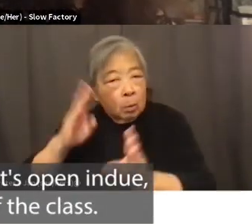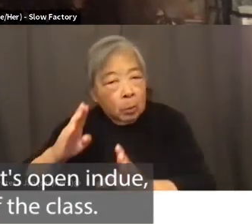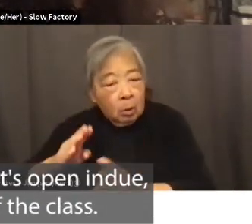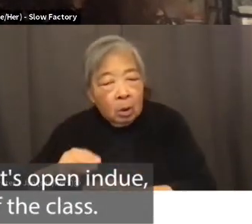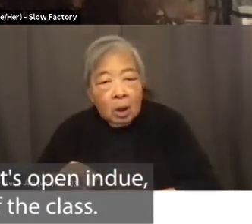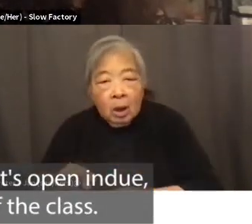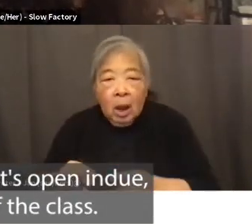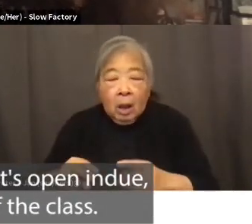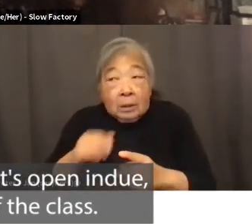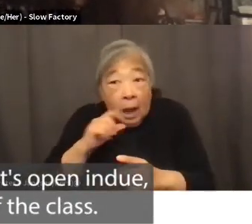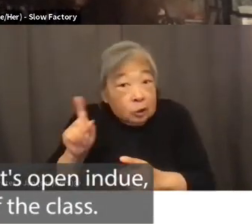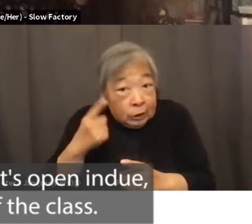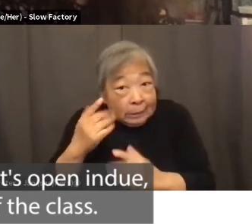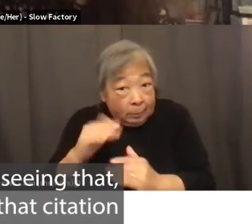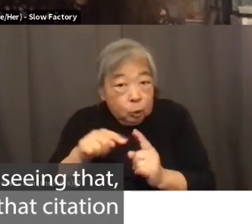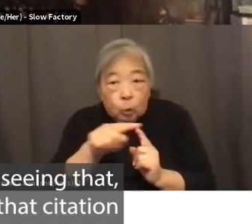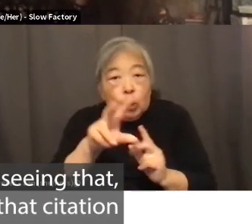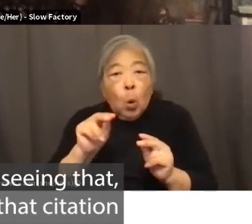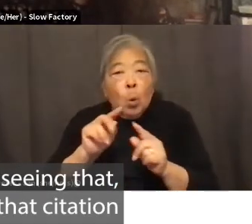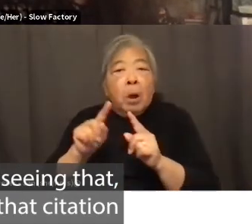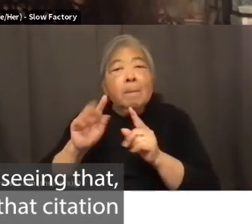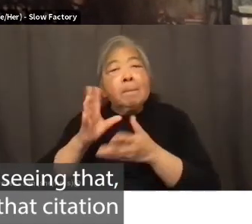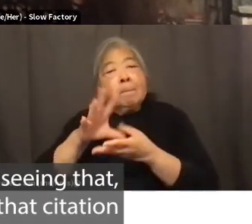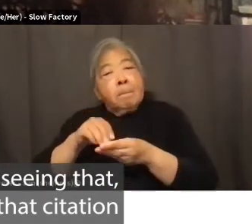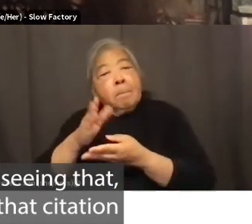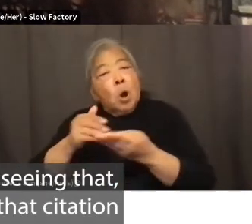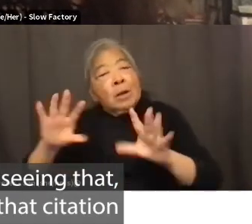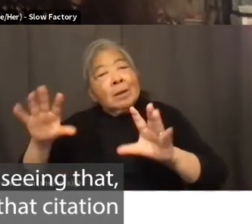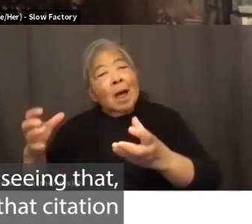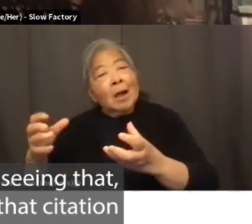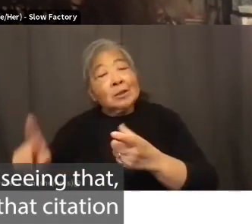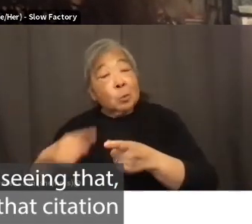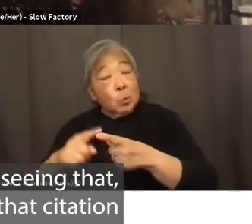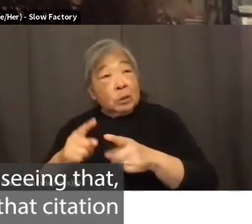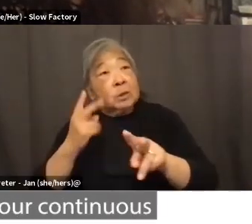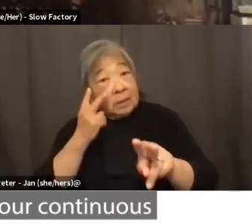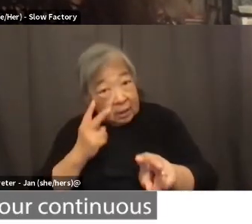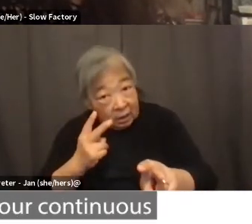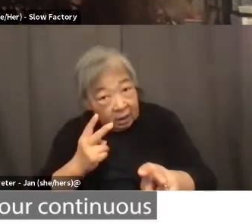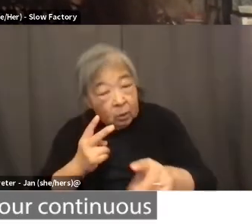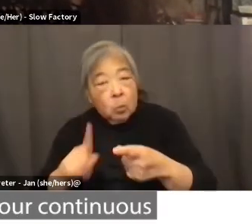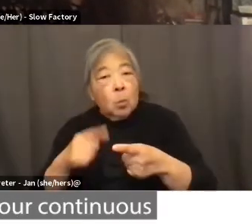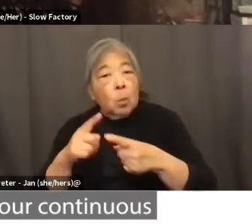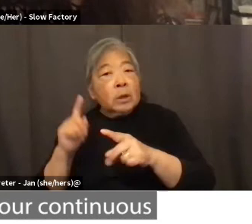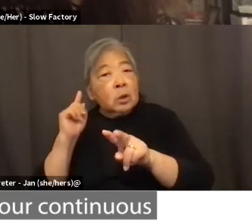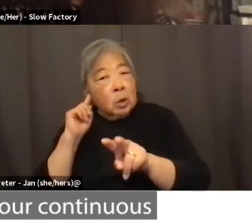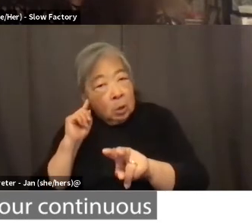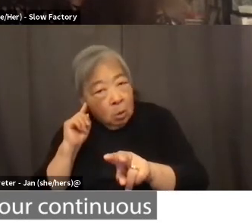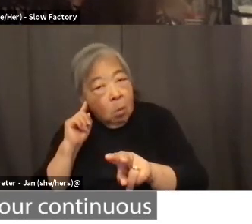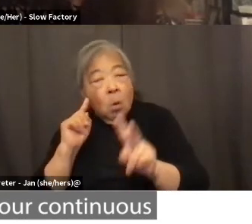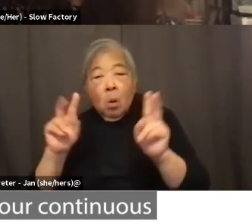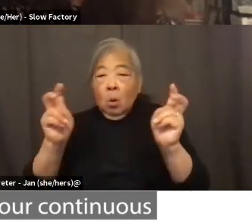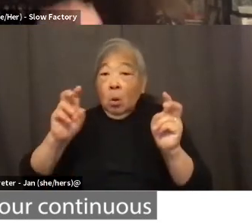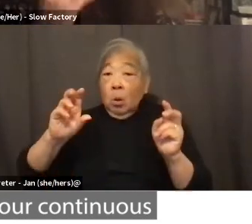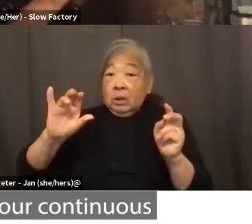open edu, but it is part of a class. So when you are seeing that, you are hearing that, citation is the foundation of